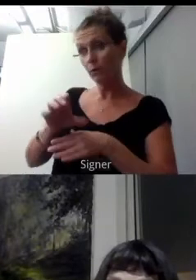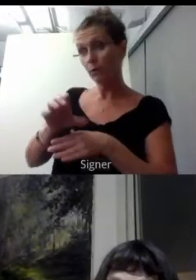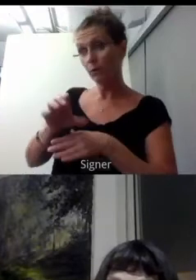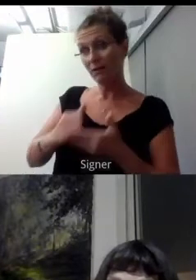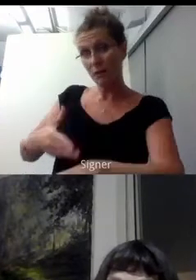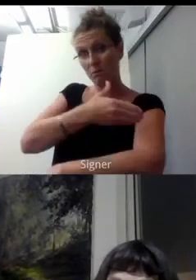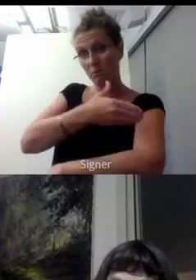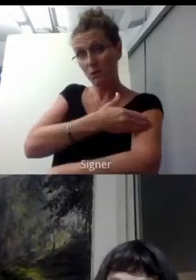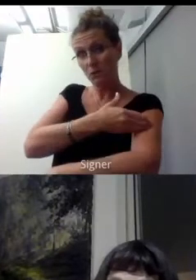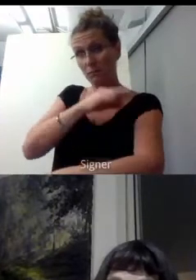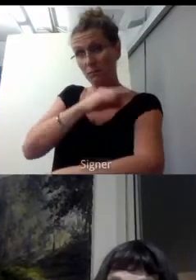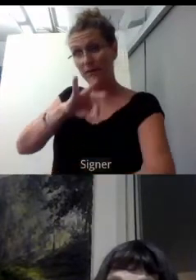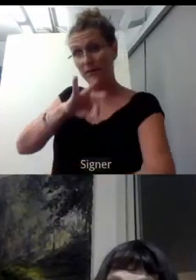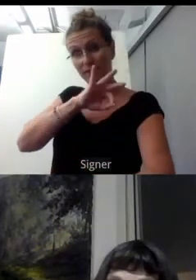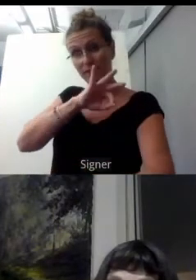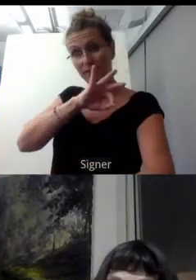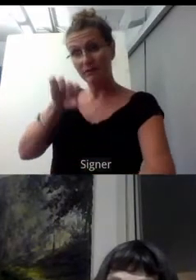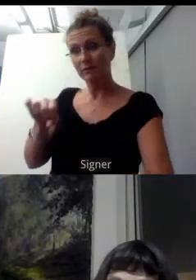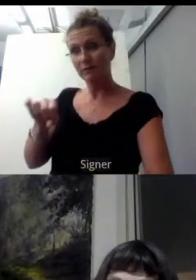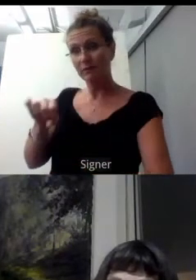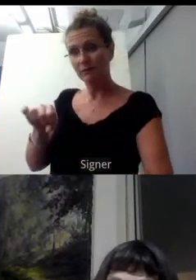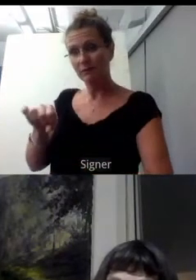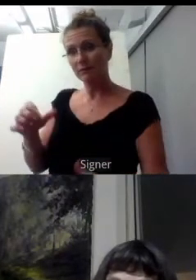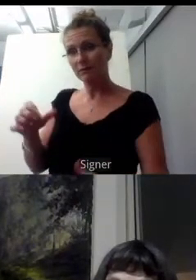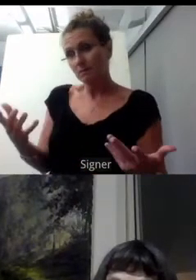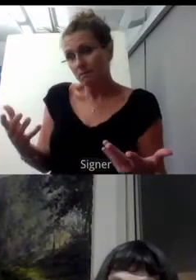do and become accessible?